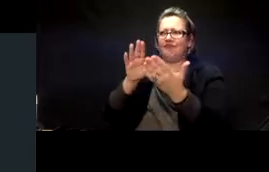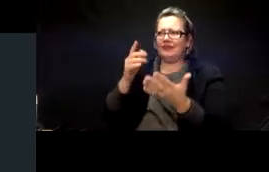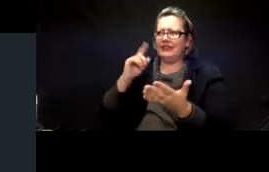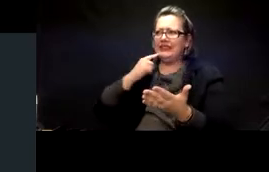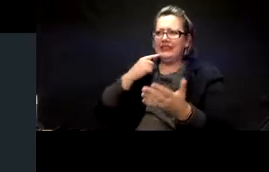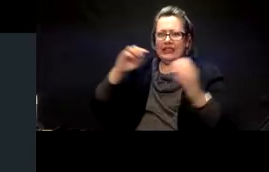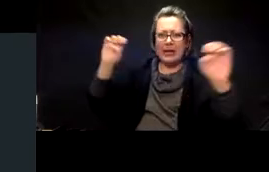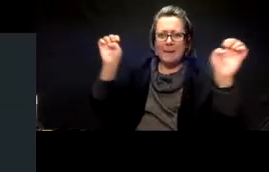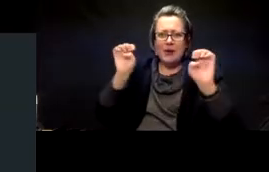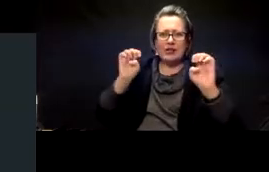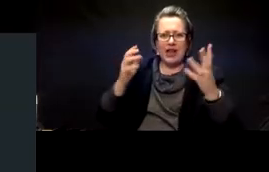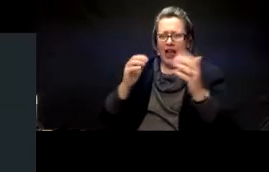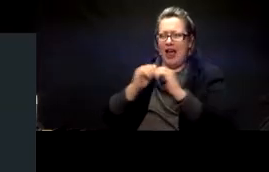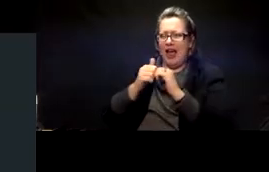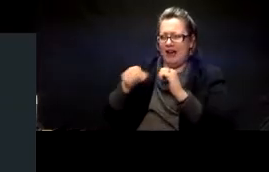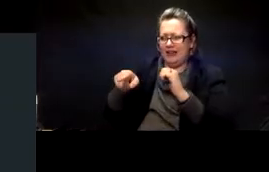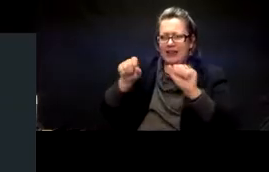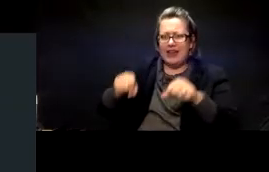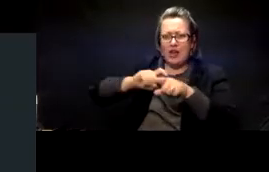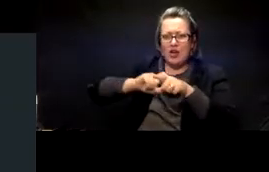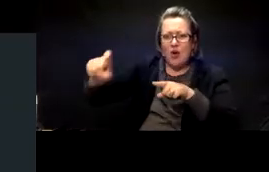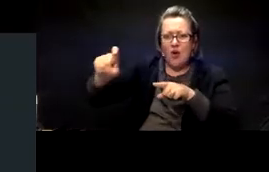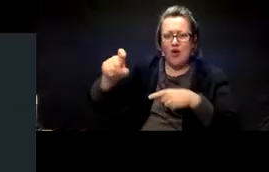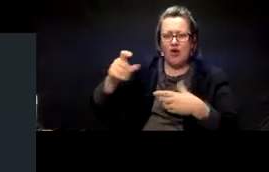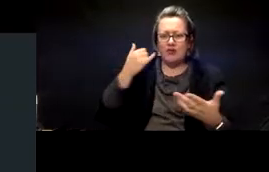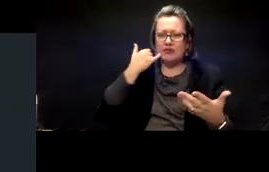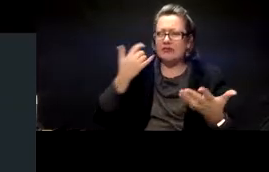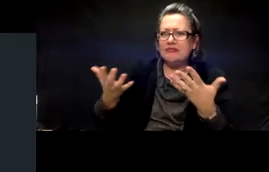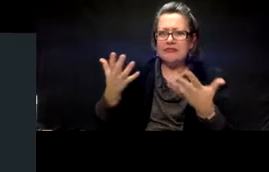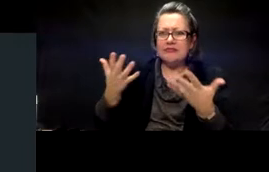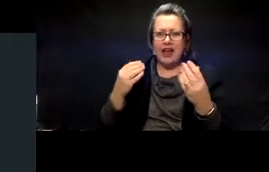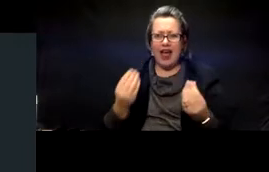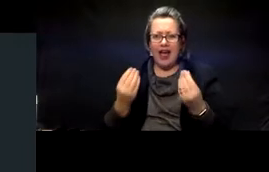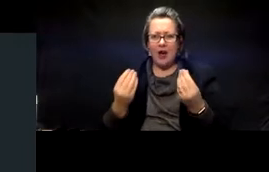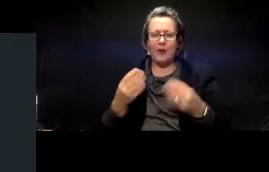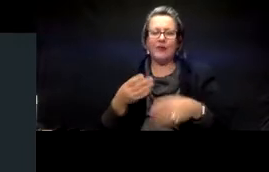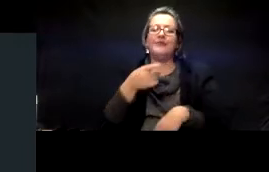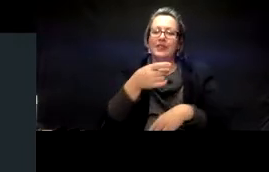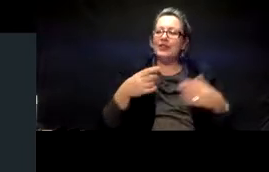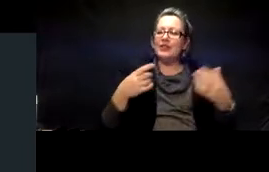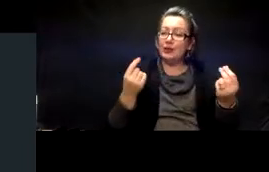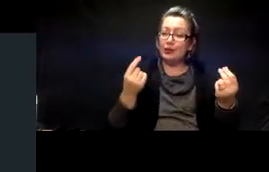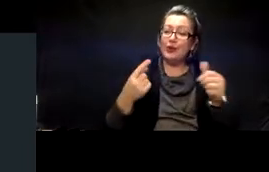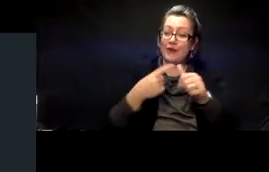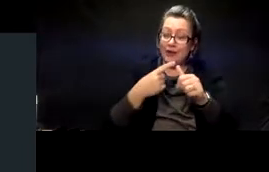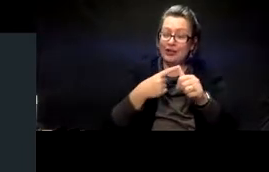Now we're going to talk about a child who, in the face of an emergency, can place a